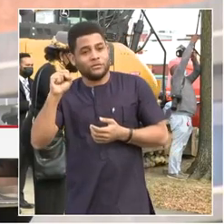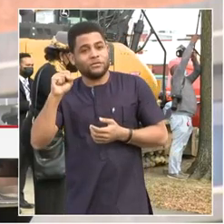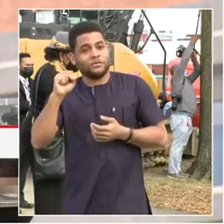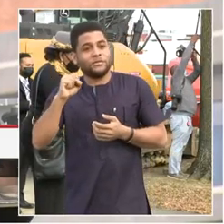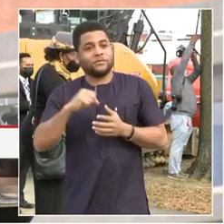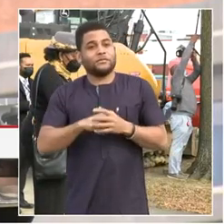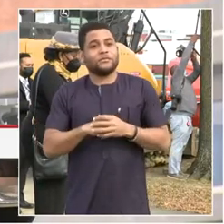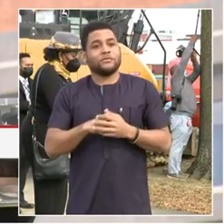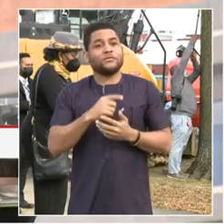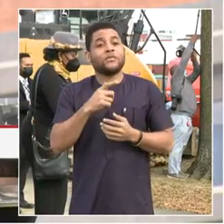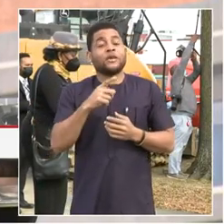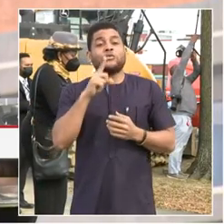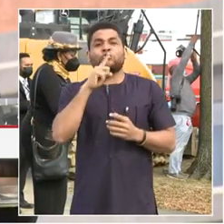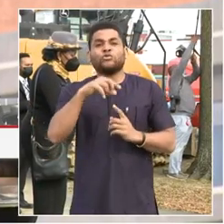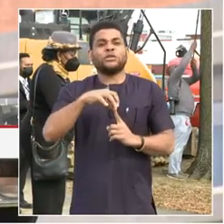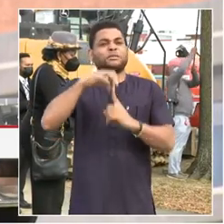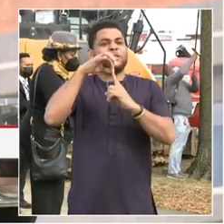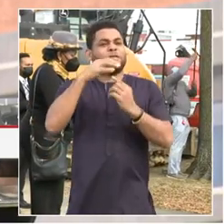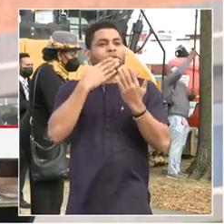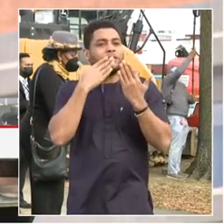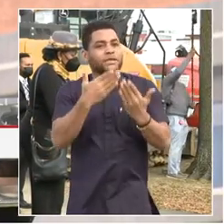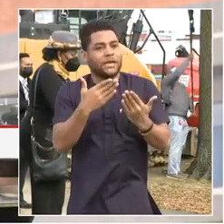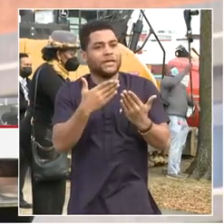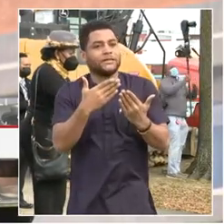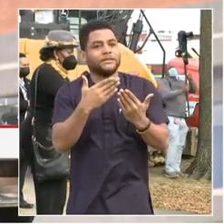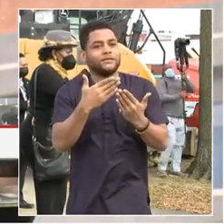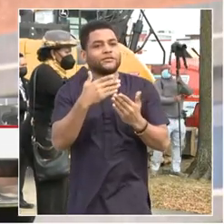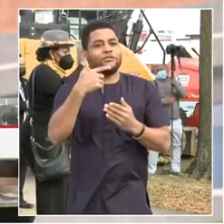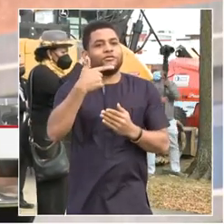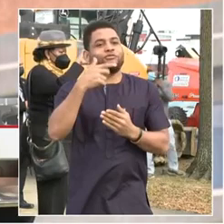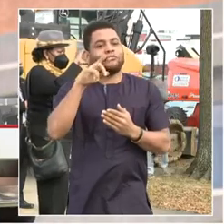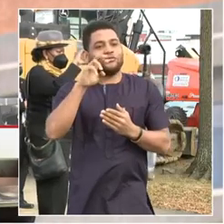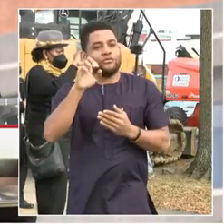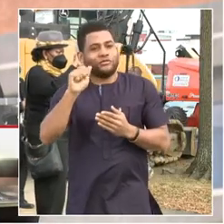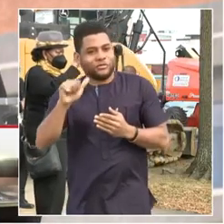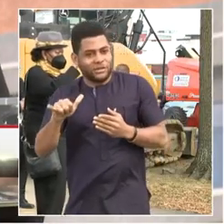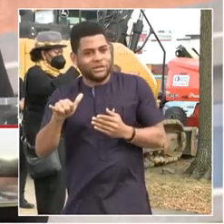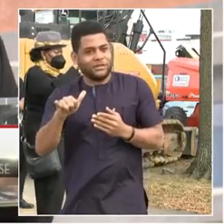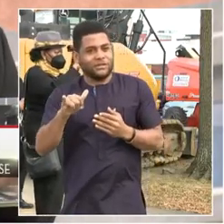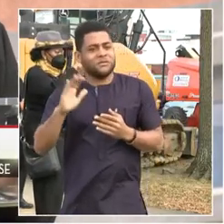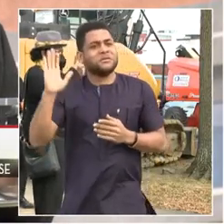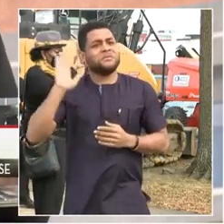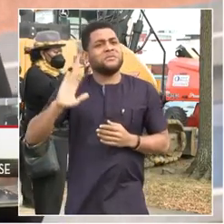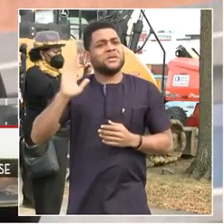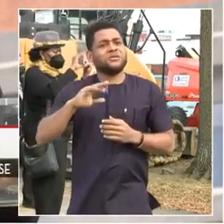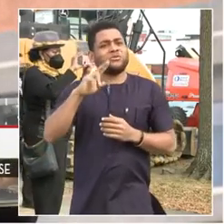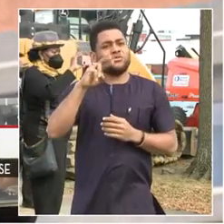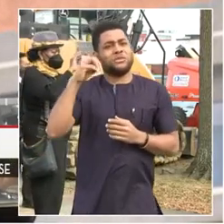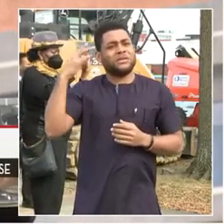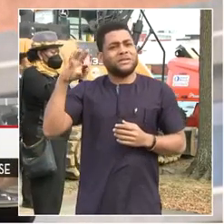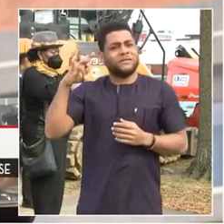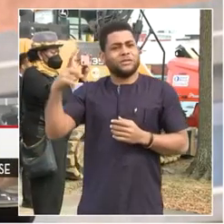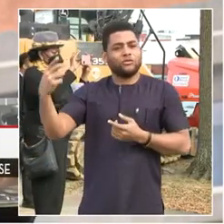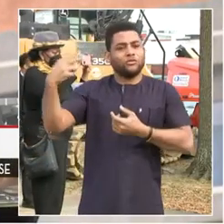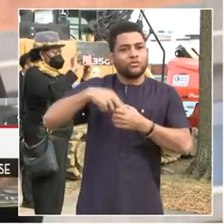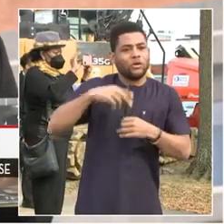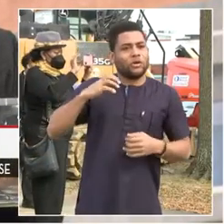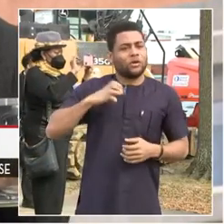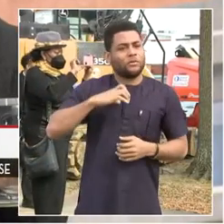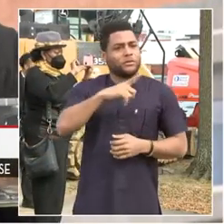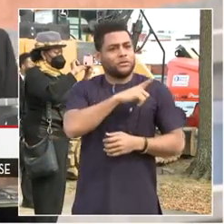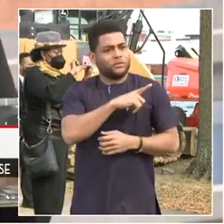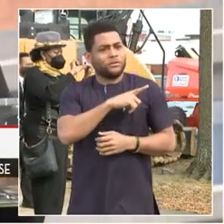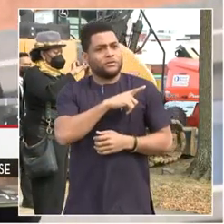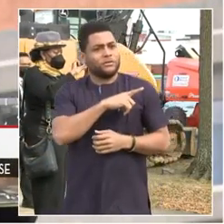you to Councilmember Vincent Gray. It was in 2017 when I came on the council. Vince pulled